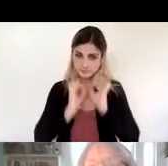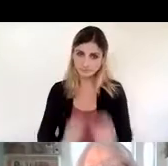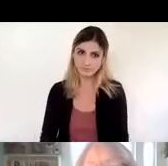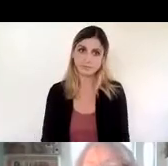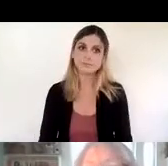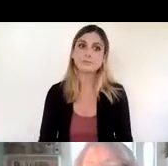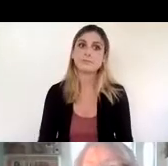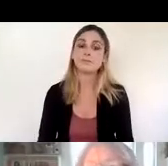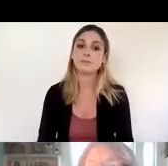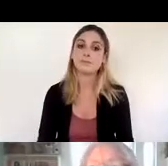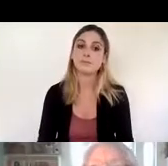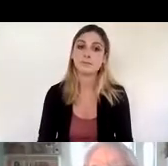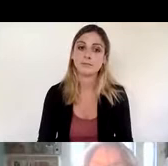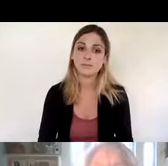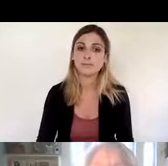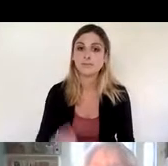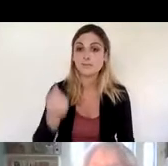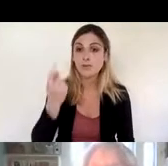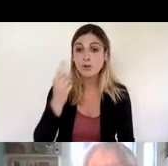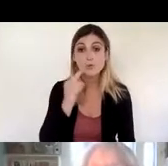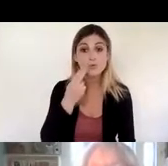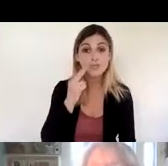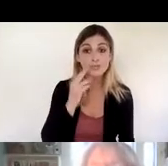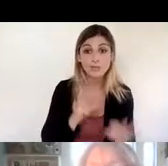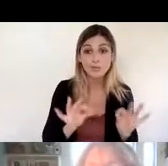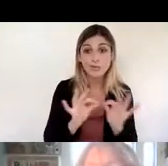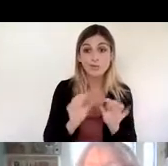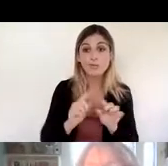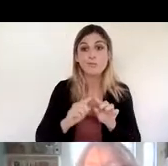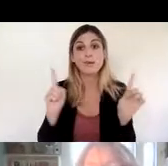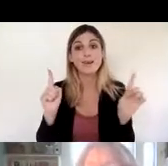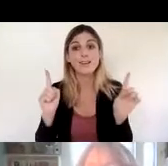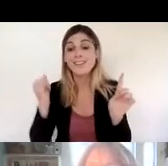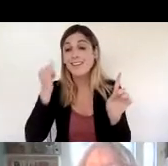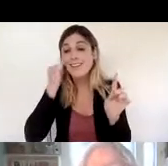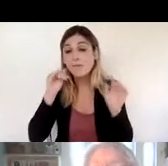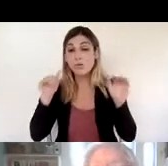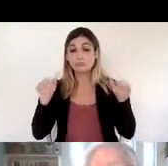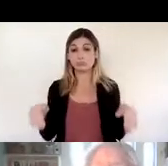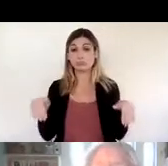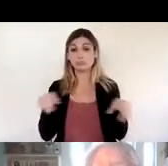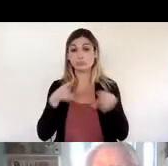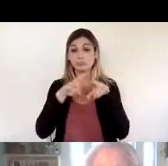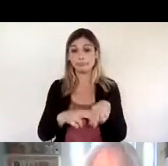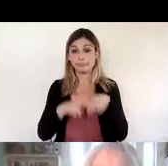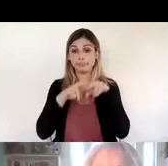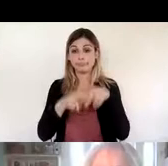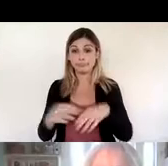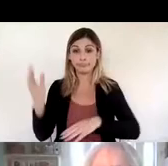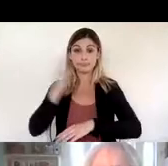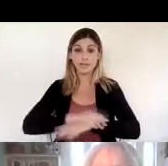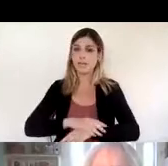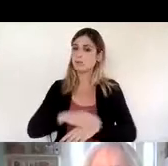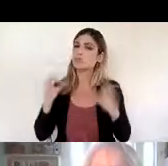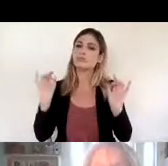As important as nutrition is, there is nothing worse for bone health than being a couch potato. Exercise is so important for